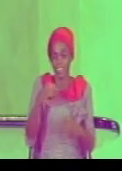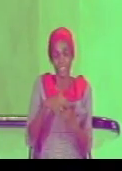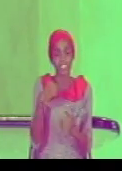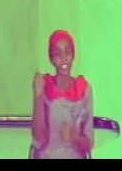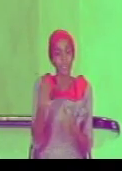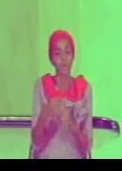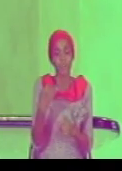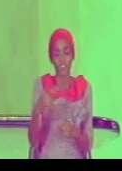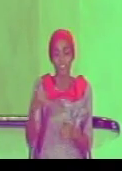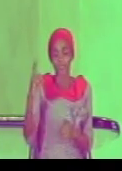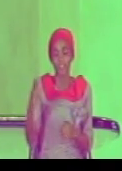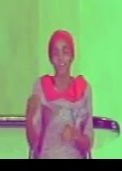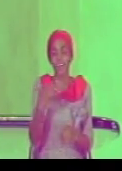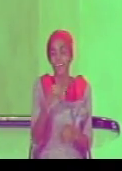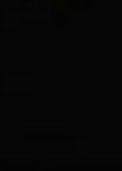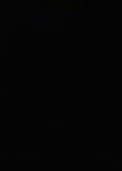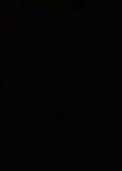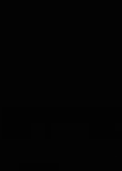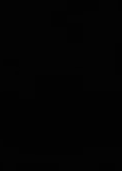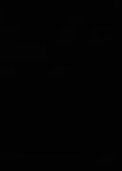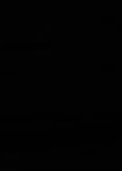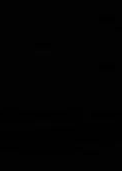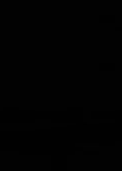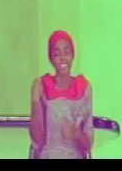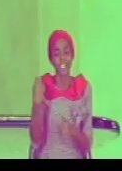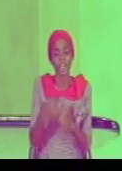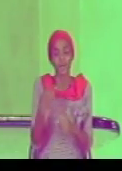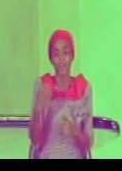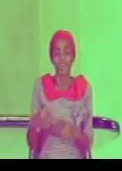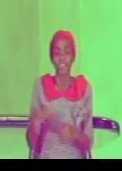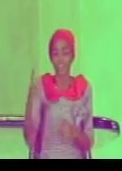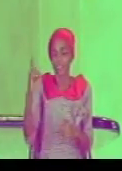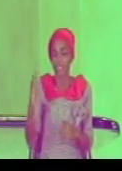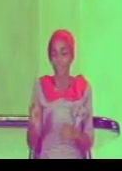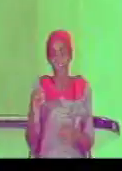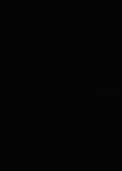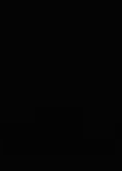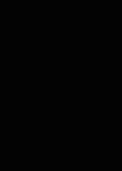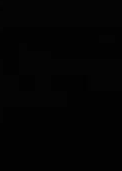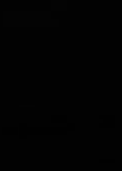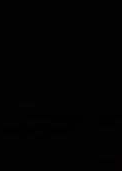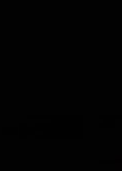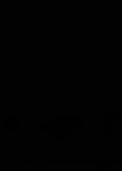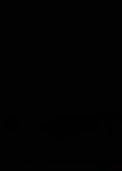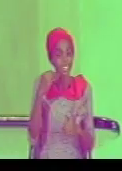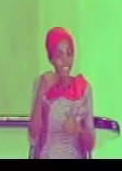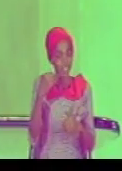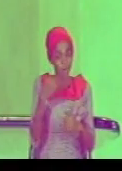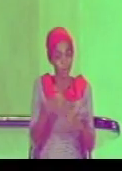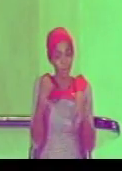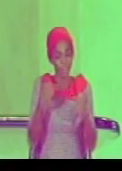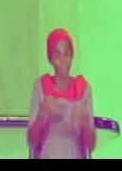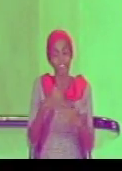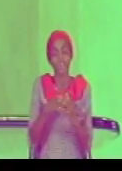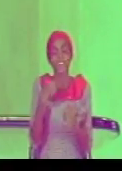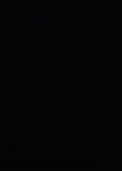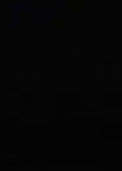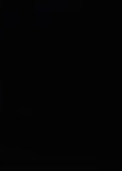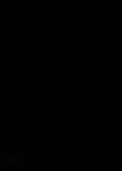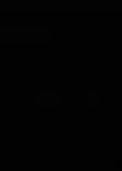the healing, power in the word of God, power in the